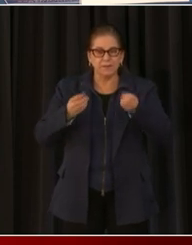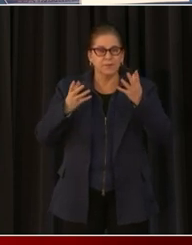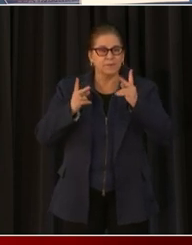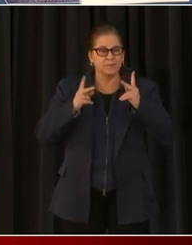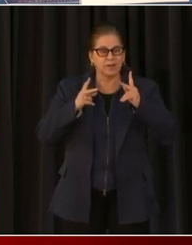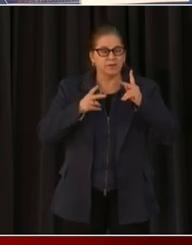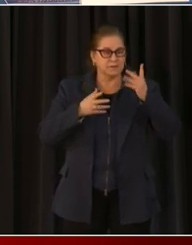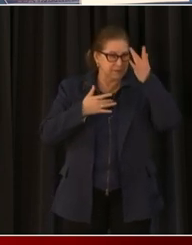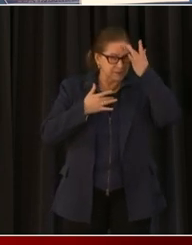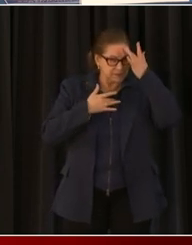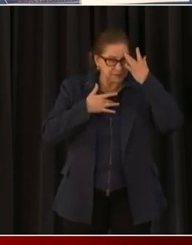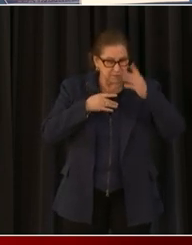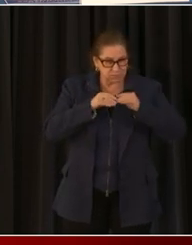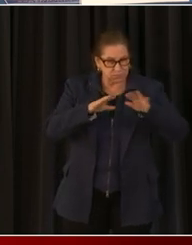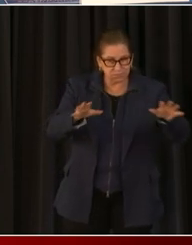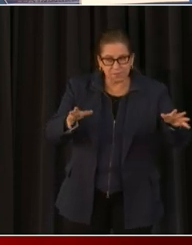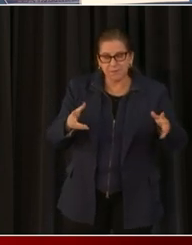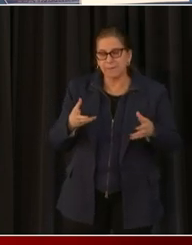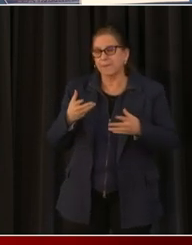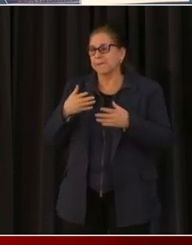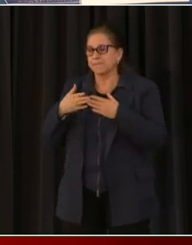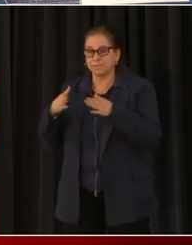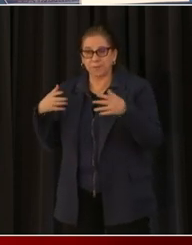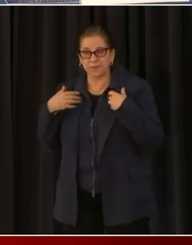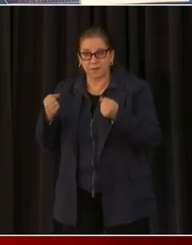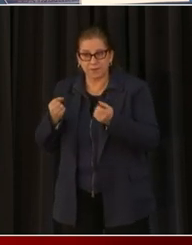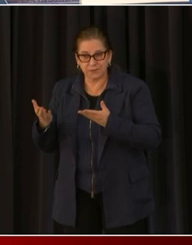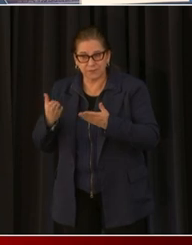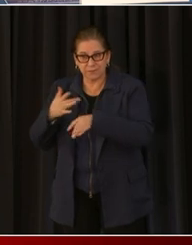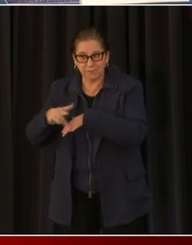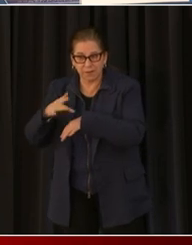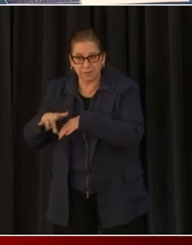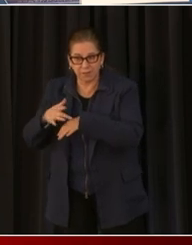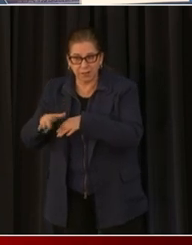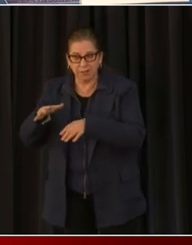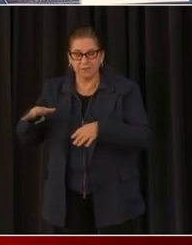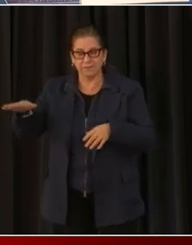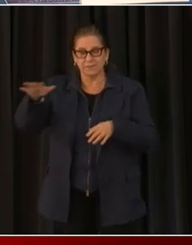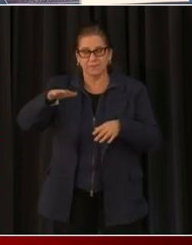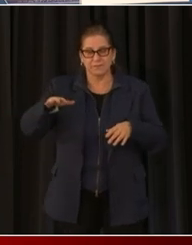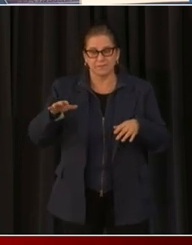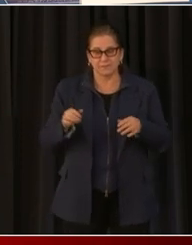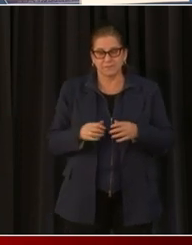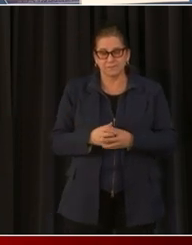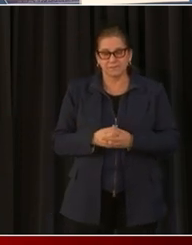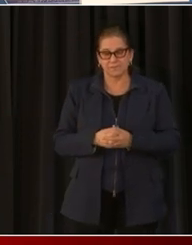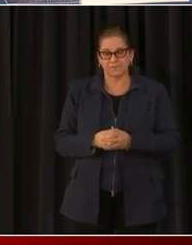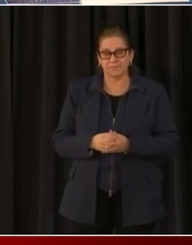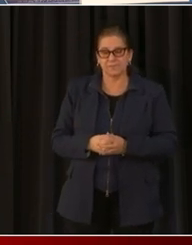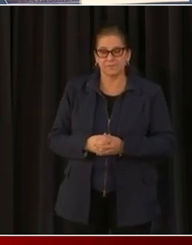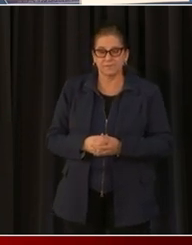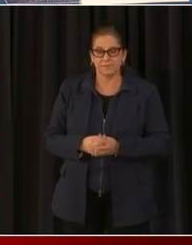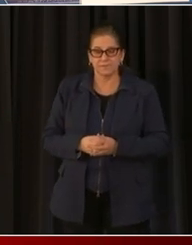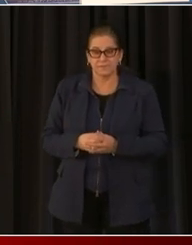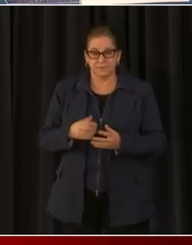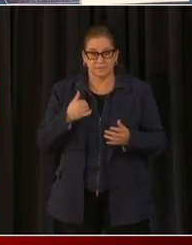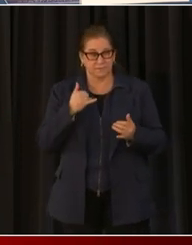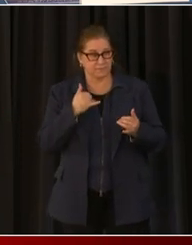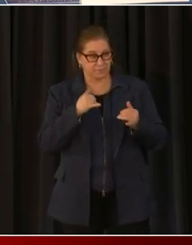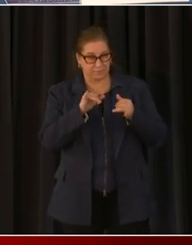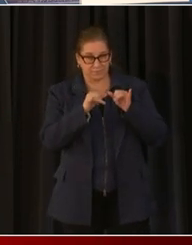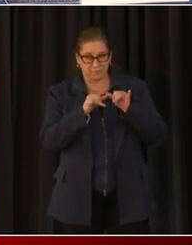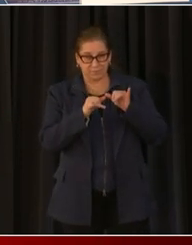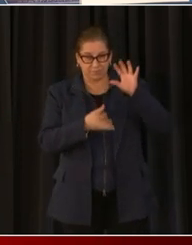system capacity, and community engagement in the District of Columbia. It is our position that this combination of metrics are the